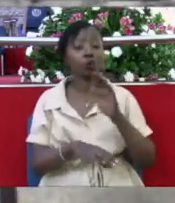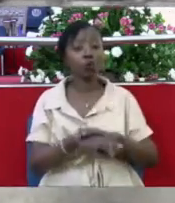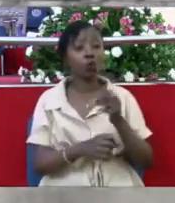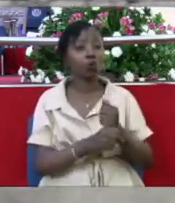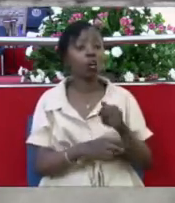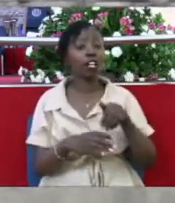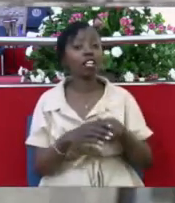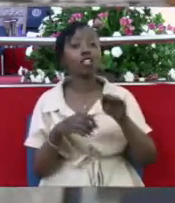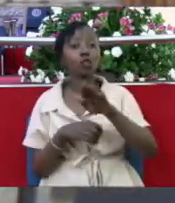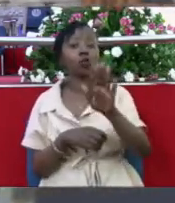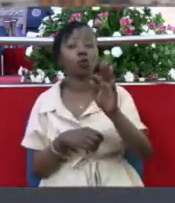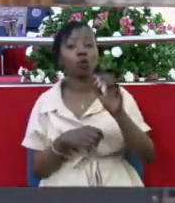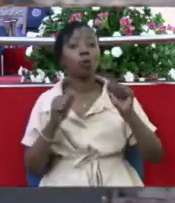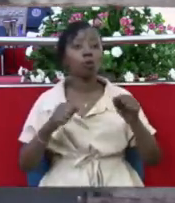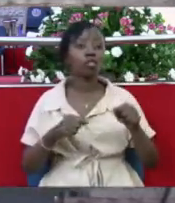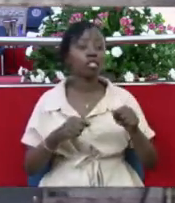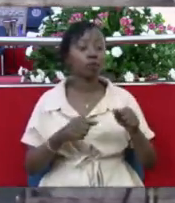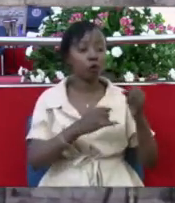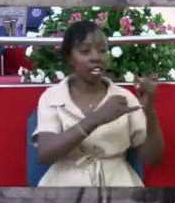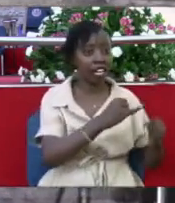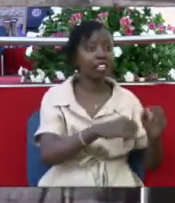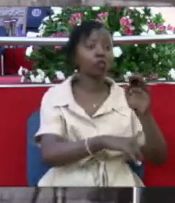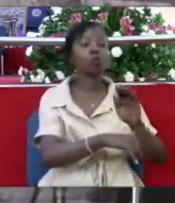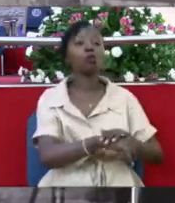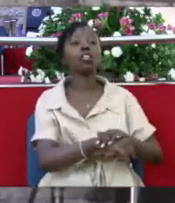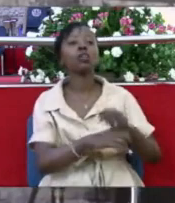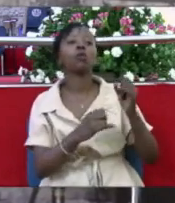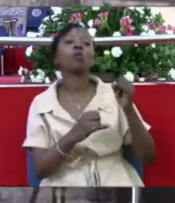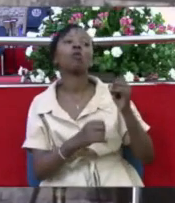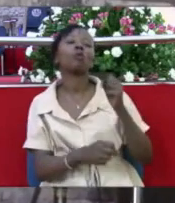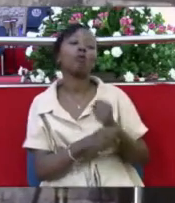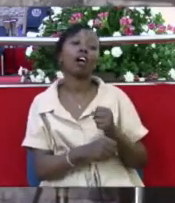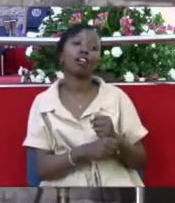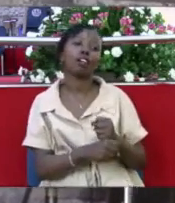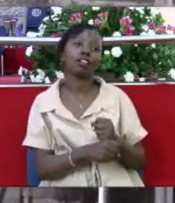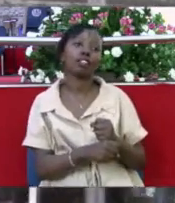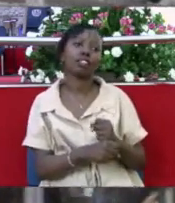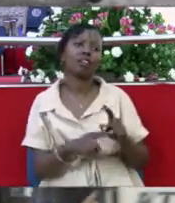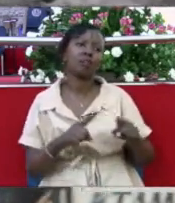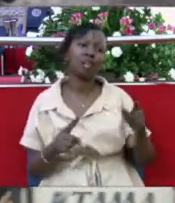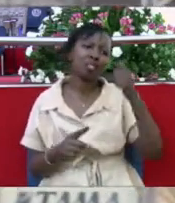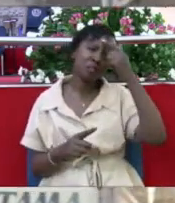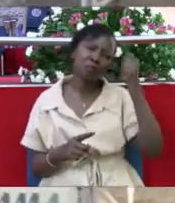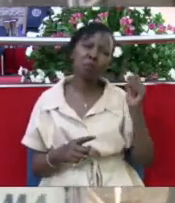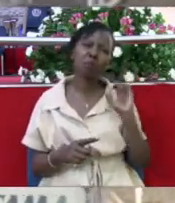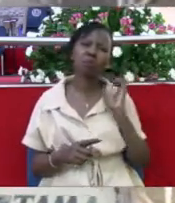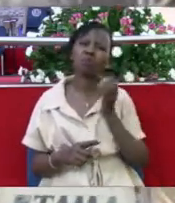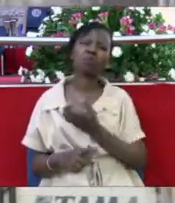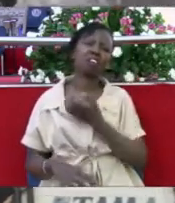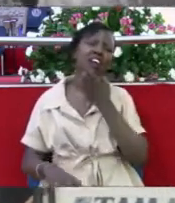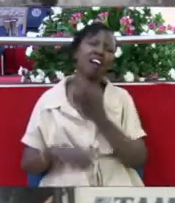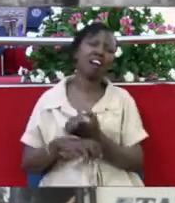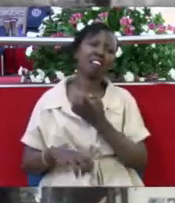alianza kazi njema ndani yako ako na uwezo wa kuikamilisha. But because of the stubbornness produced by our hearts.